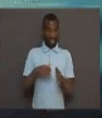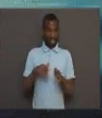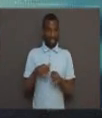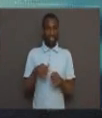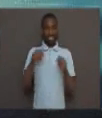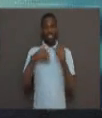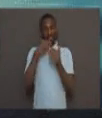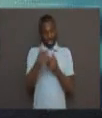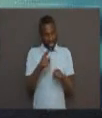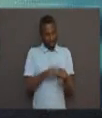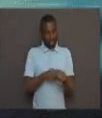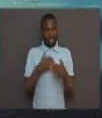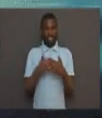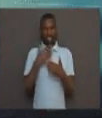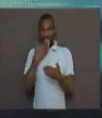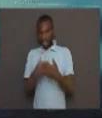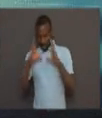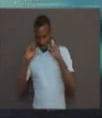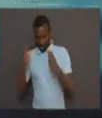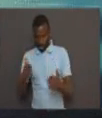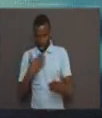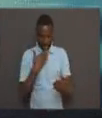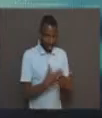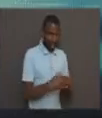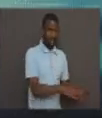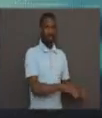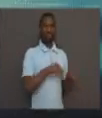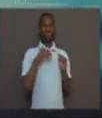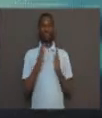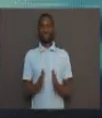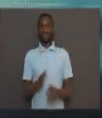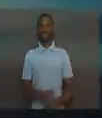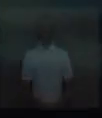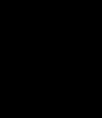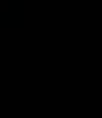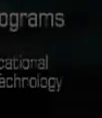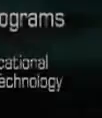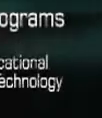Until next time, thank you, teacher. Thank you, students.